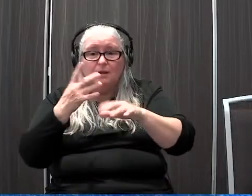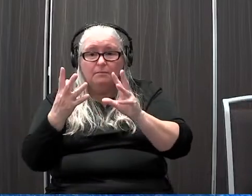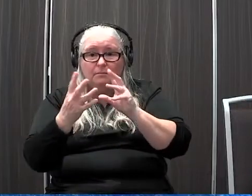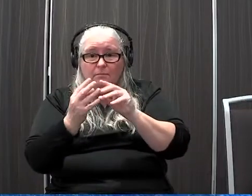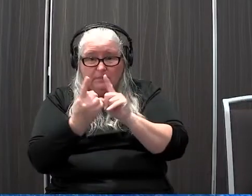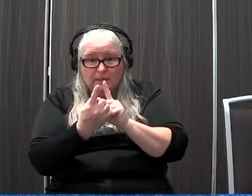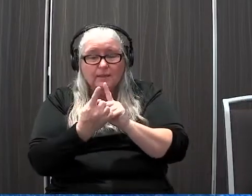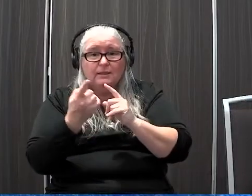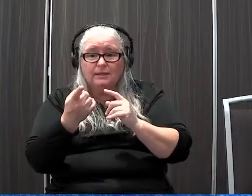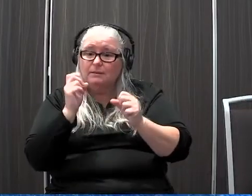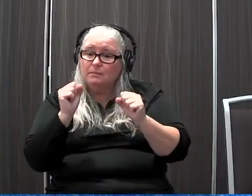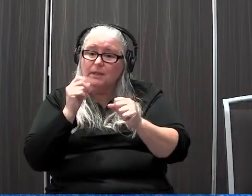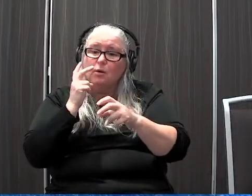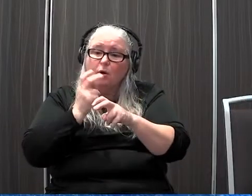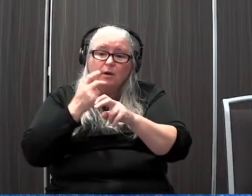effectively.